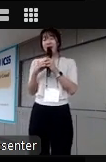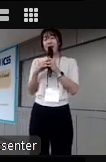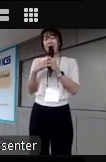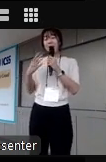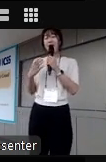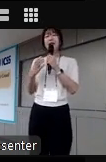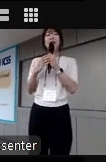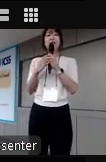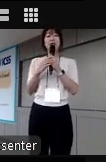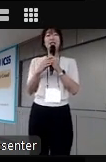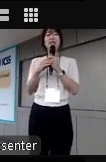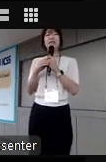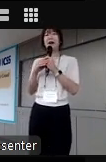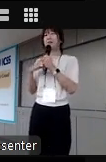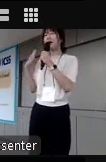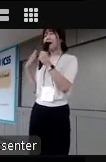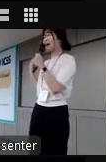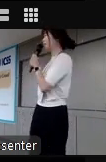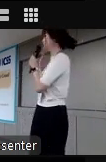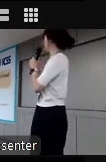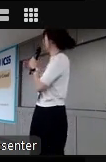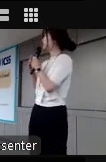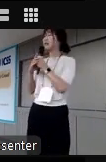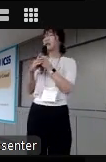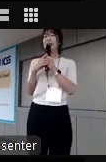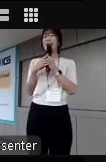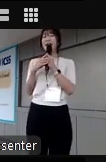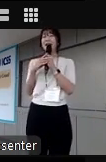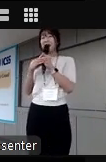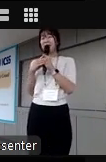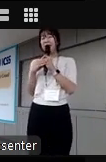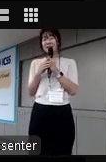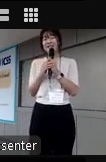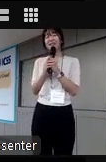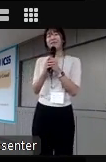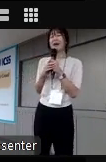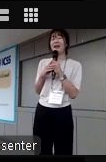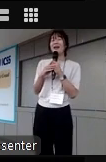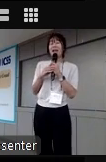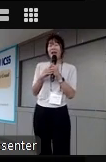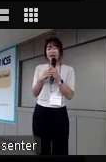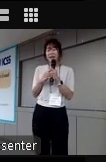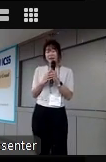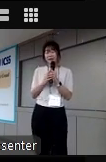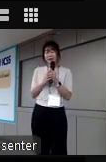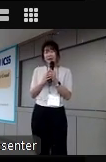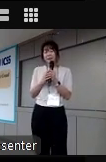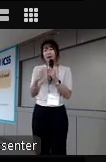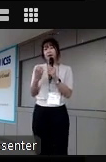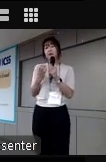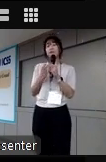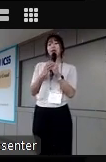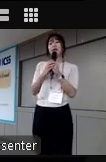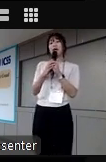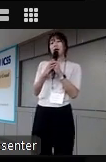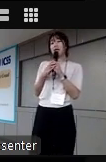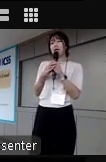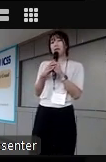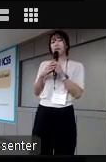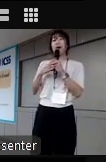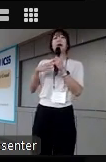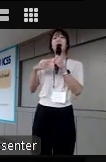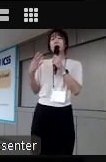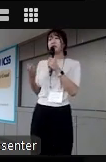be quite a divergence from the miracle creed and boxing, but I will hopefully at